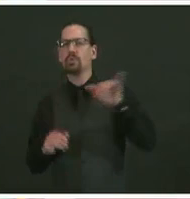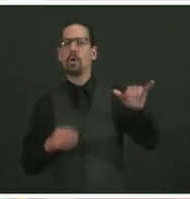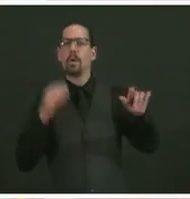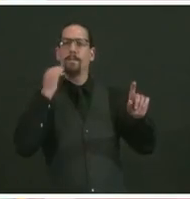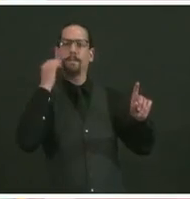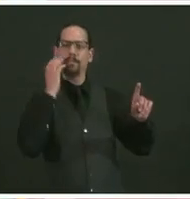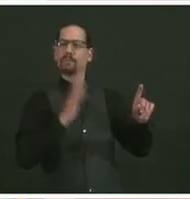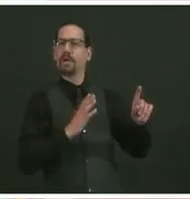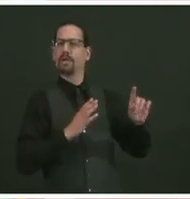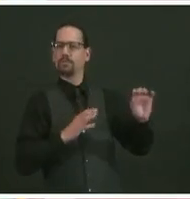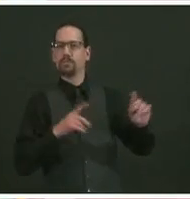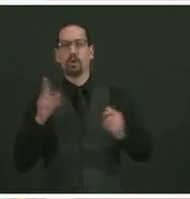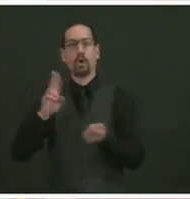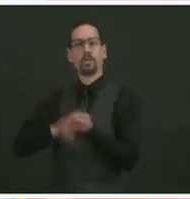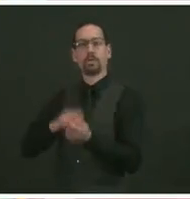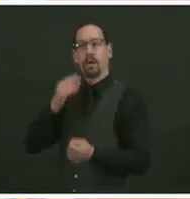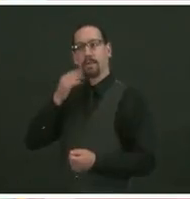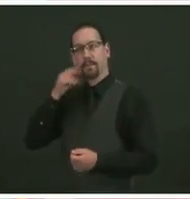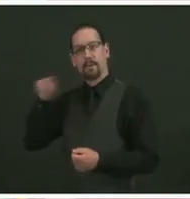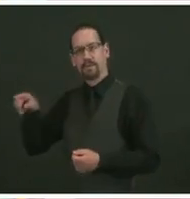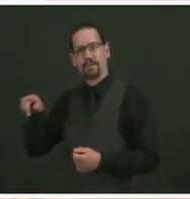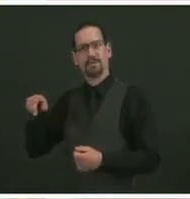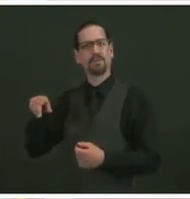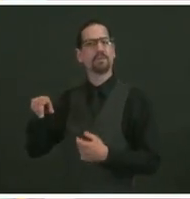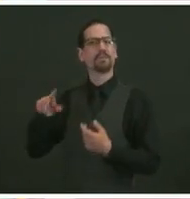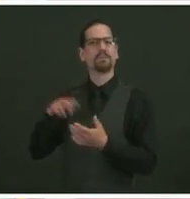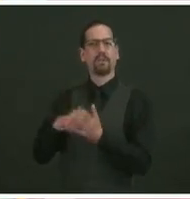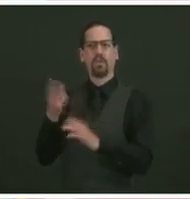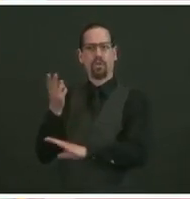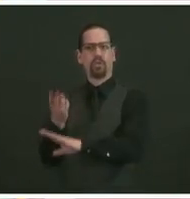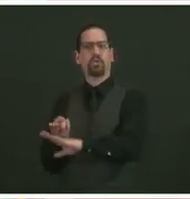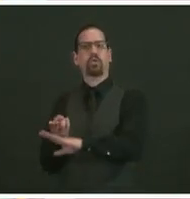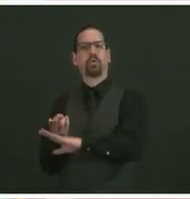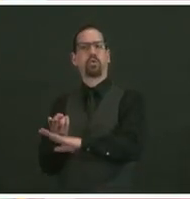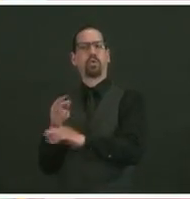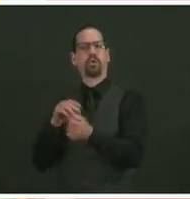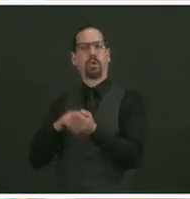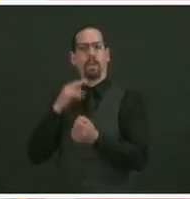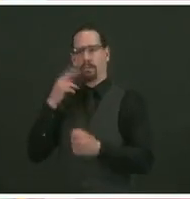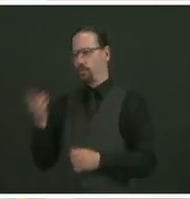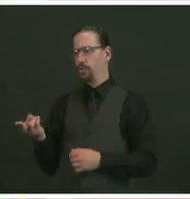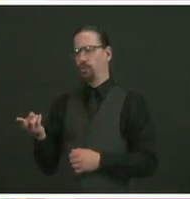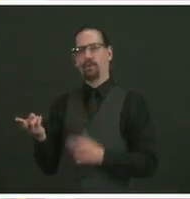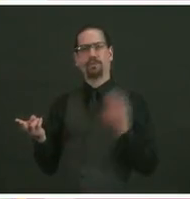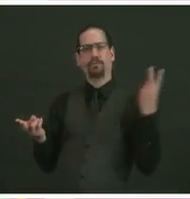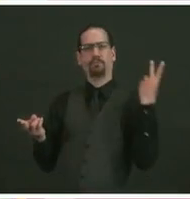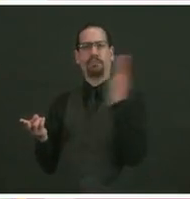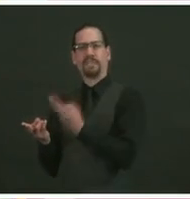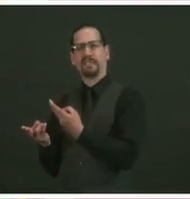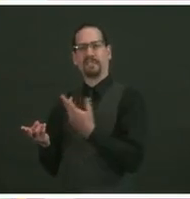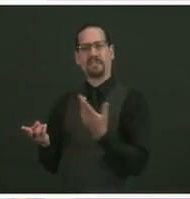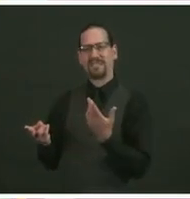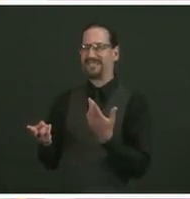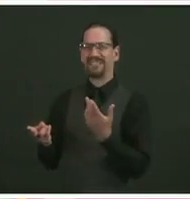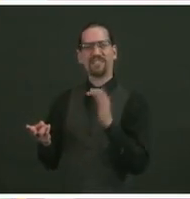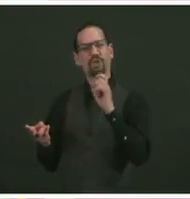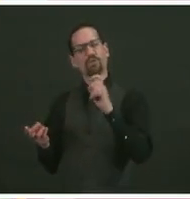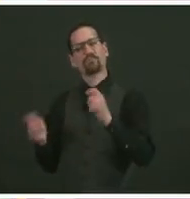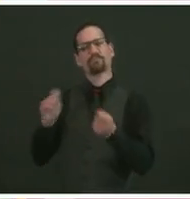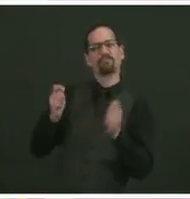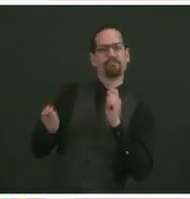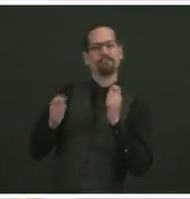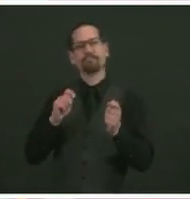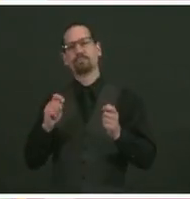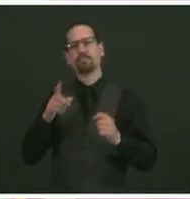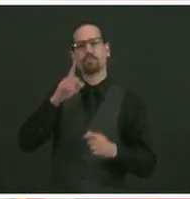for that. They do really good work. So when we get though to this, it's a very vulnerable population. So what nursing homes need to do is look at what they have